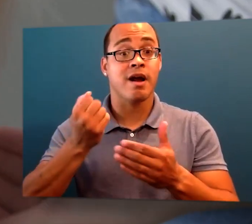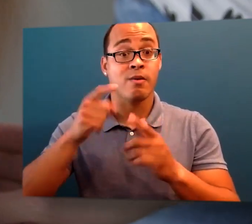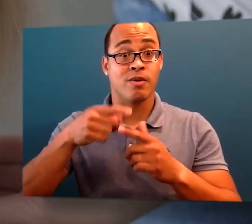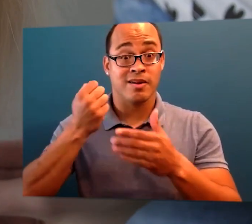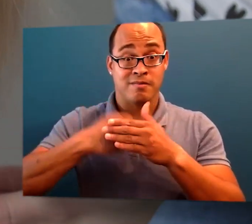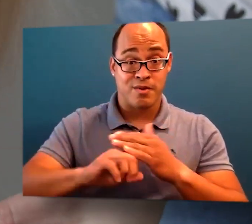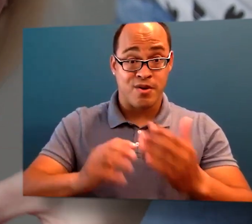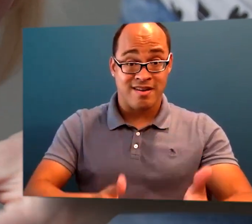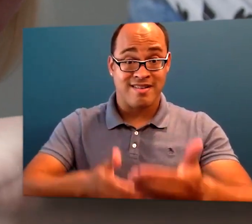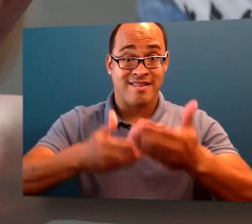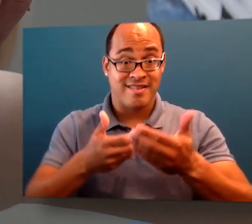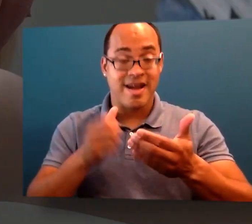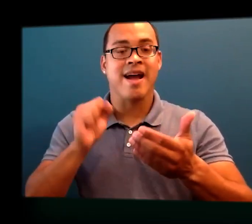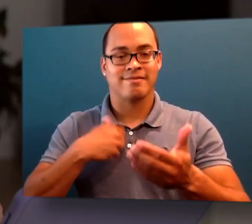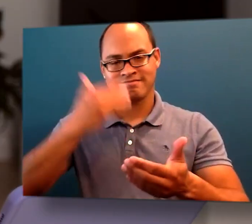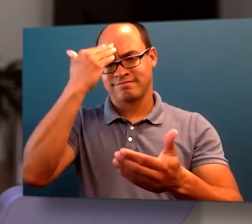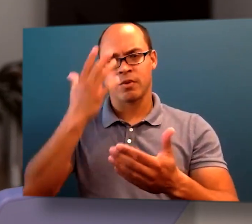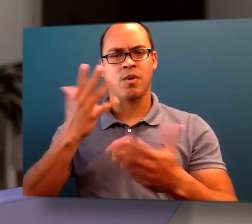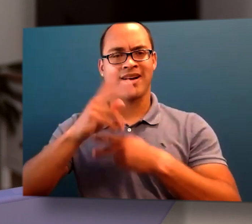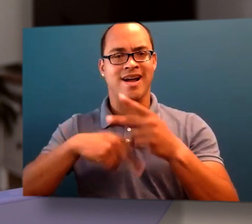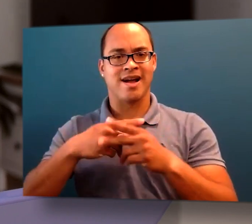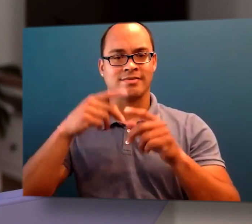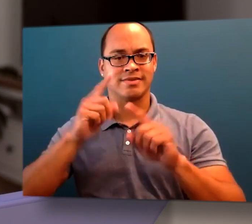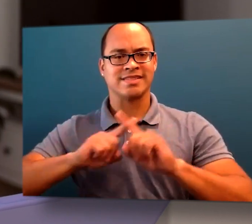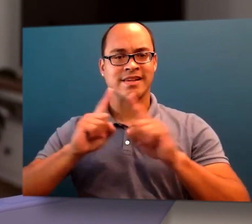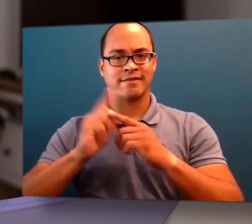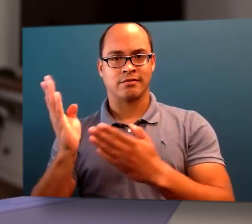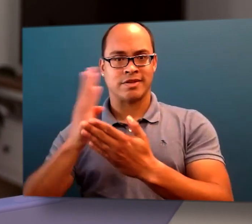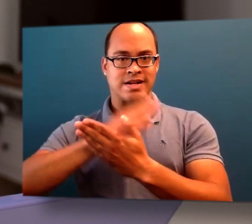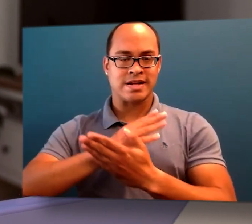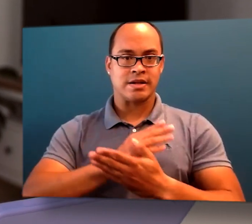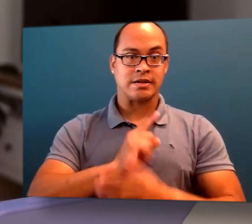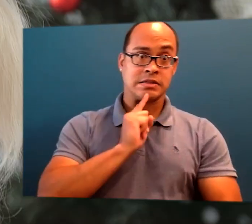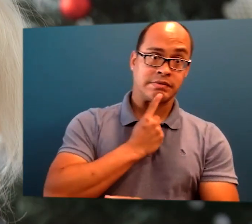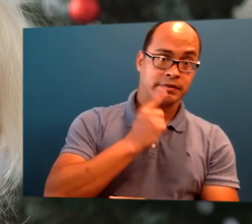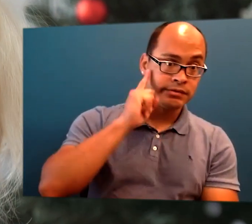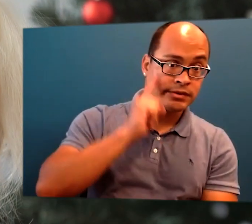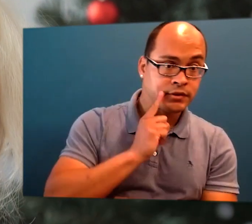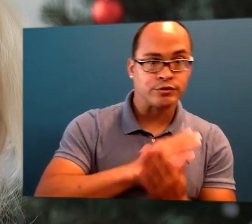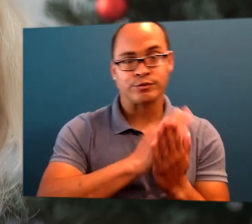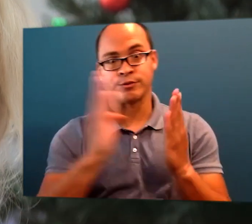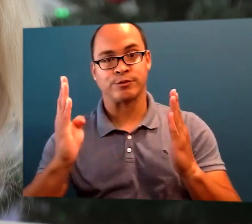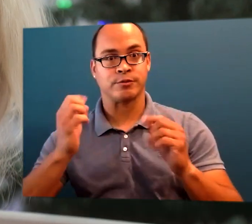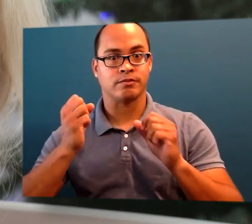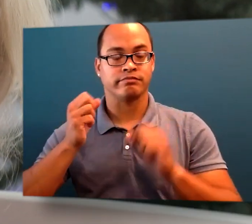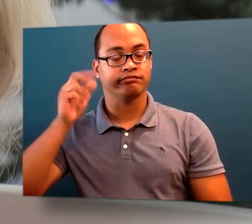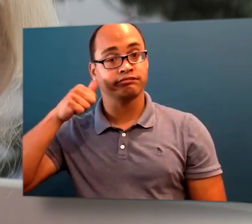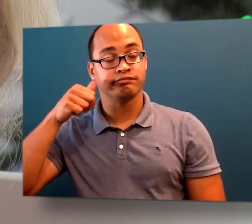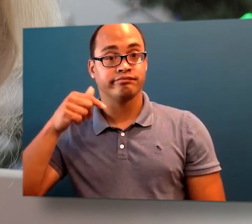types of modalities that can be used to make that child's develop language